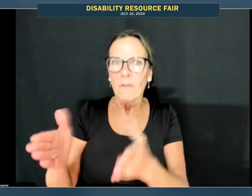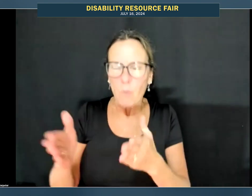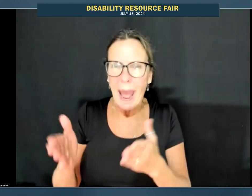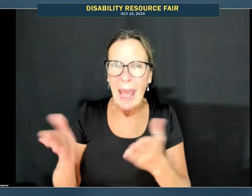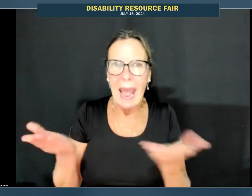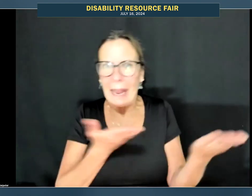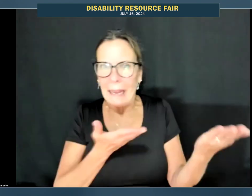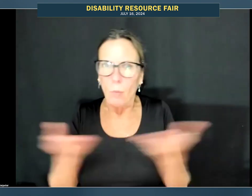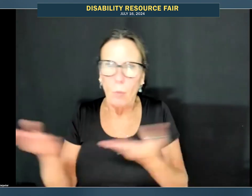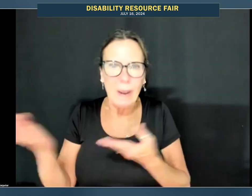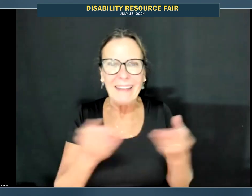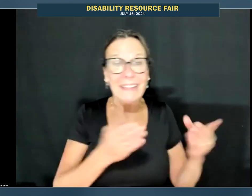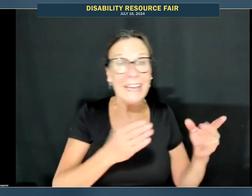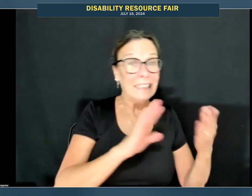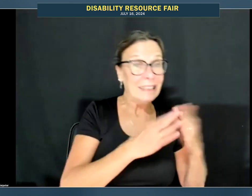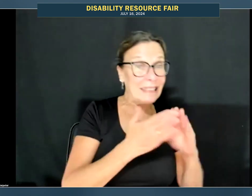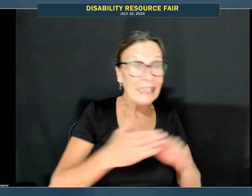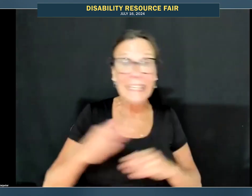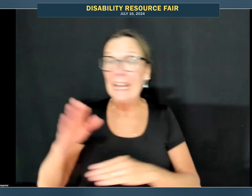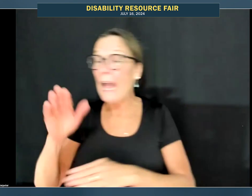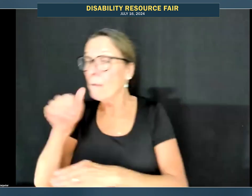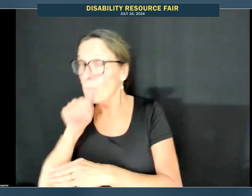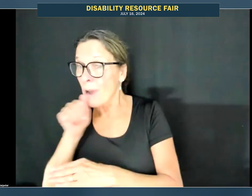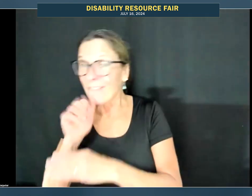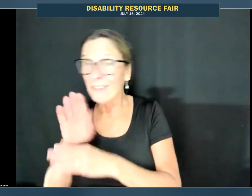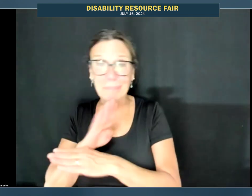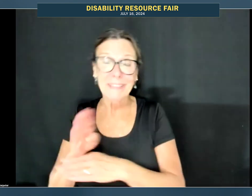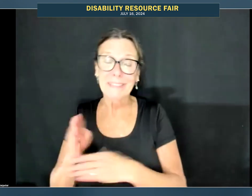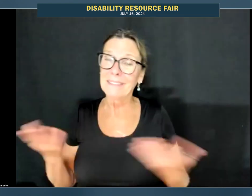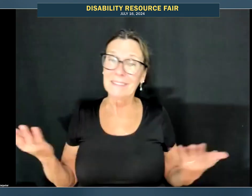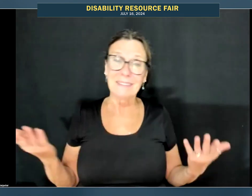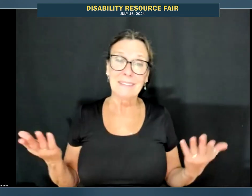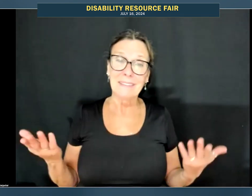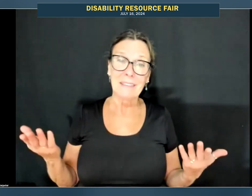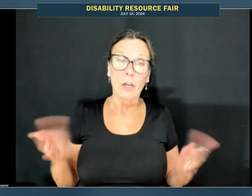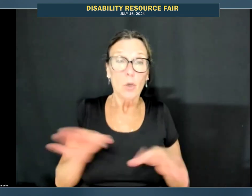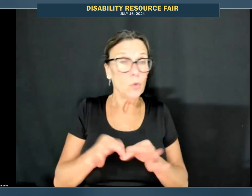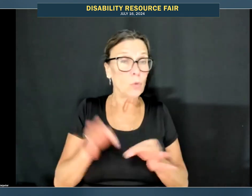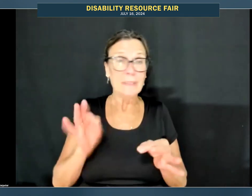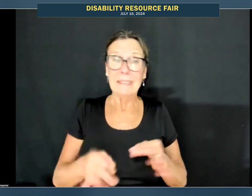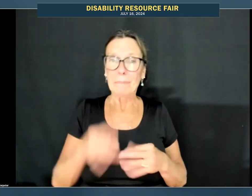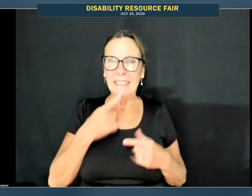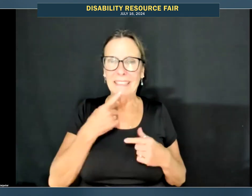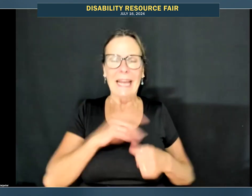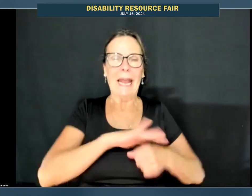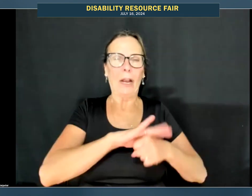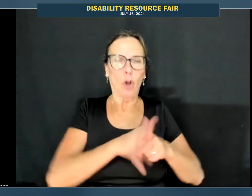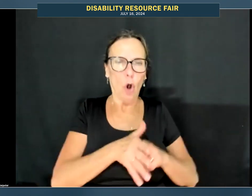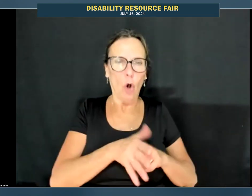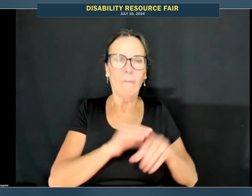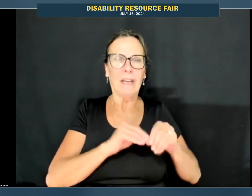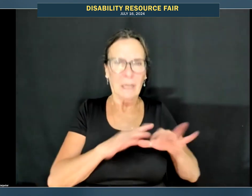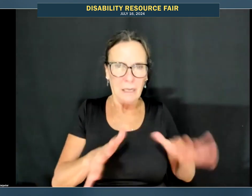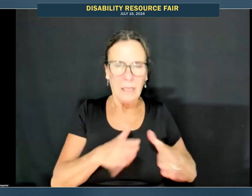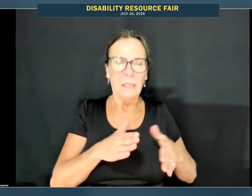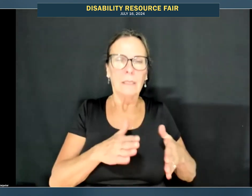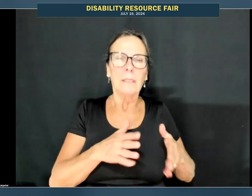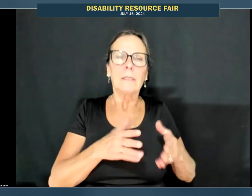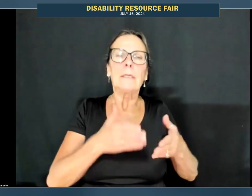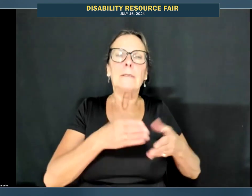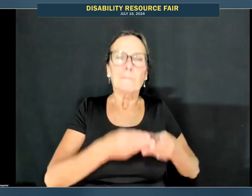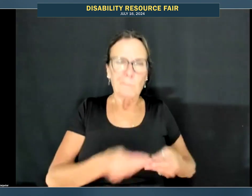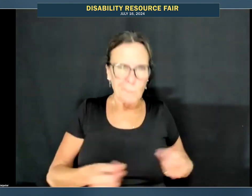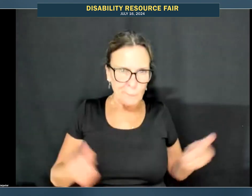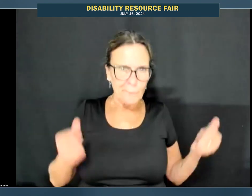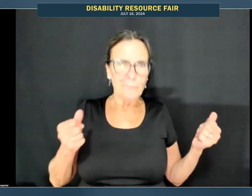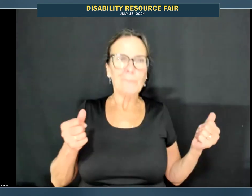and the private businesses of the town. To simply say, we've come out of the pandemic, it is a new time